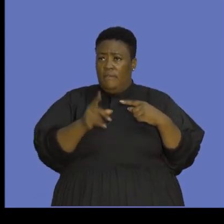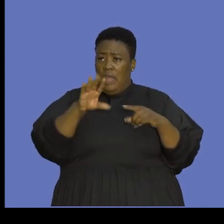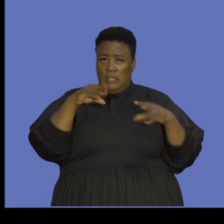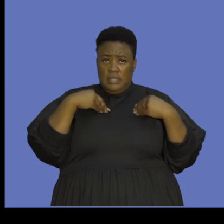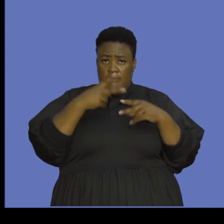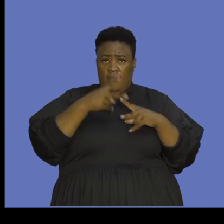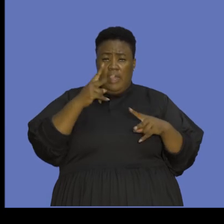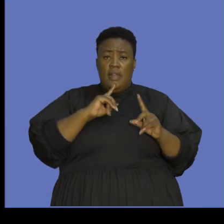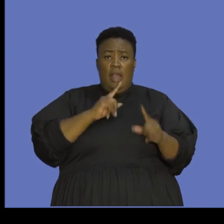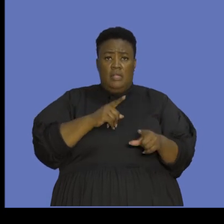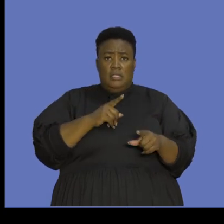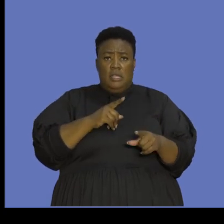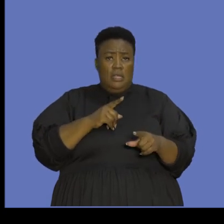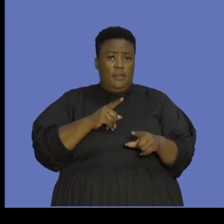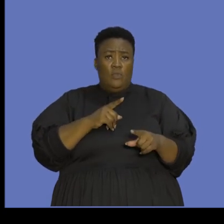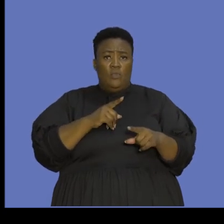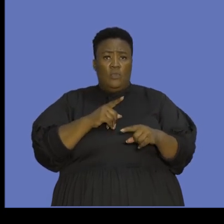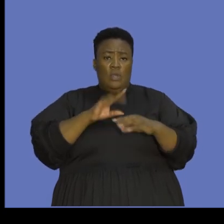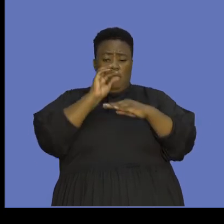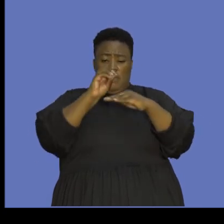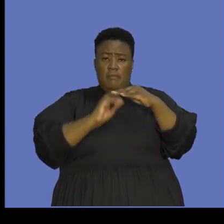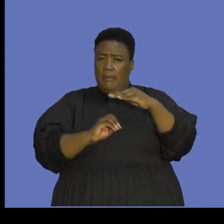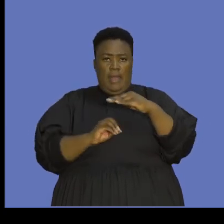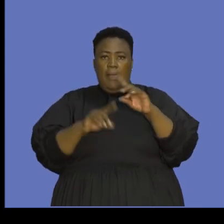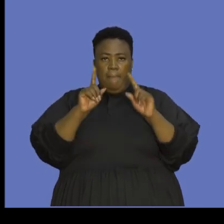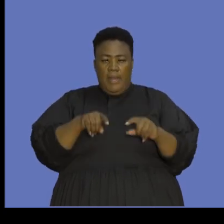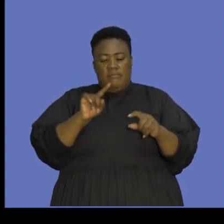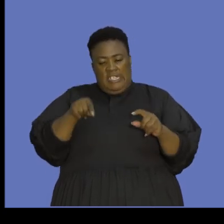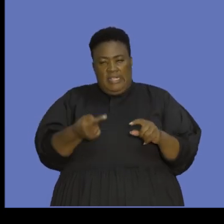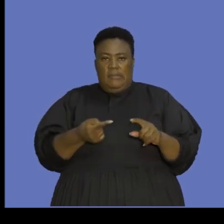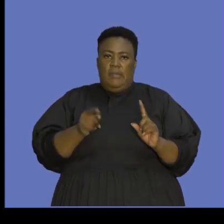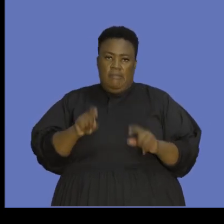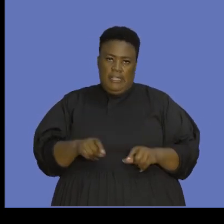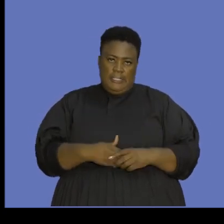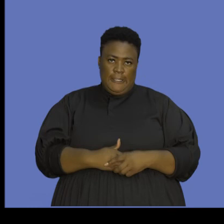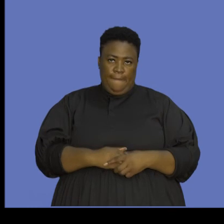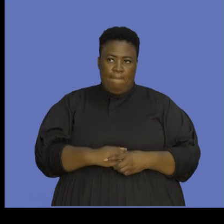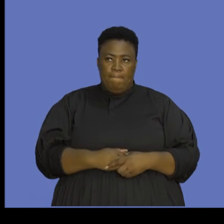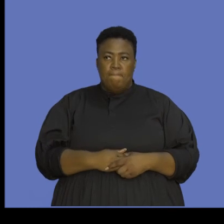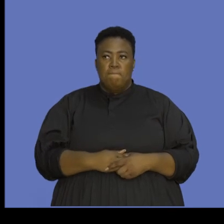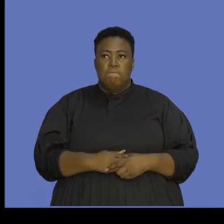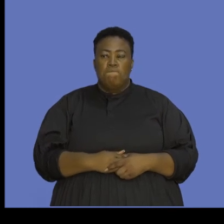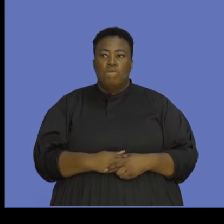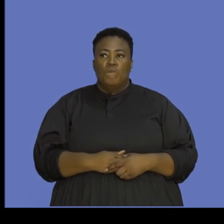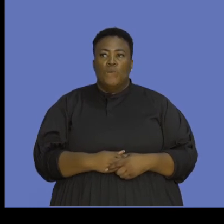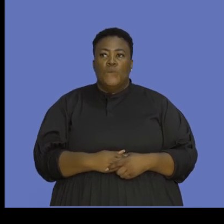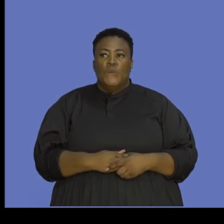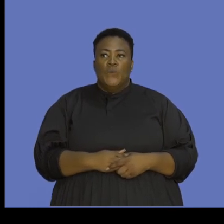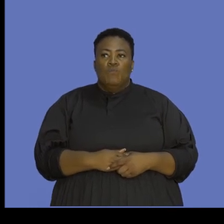They don't accept your final answer as a fraction. It must be as a decimal. Okay?